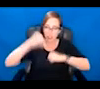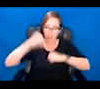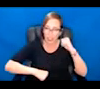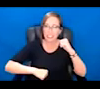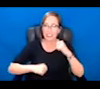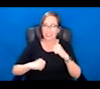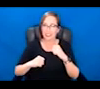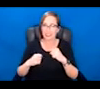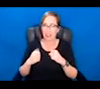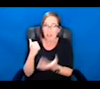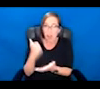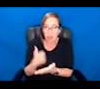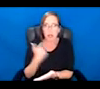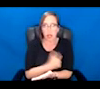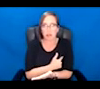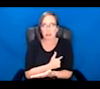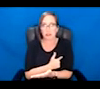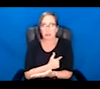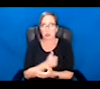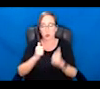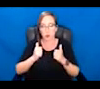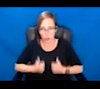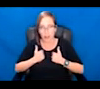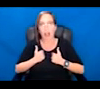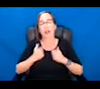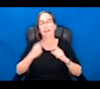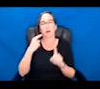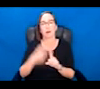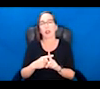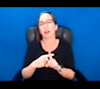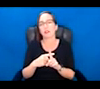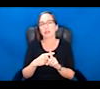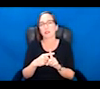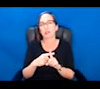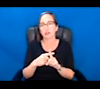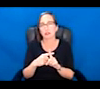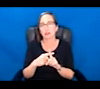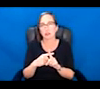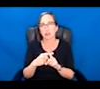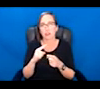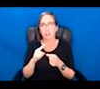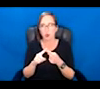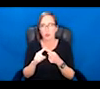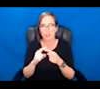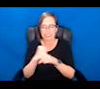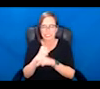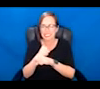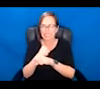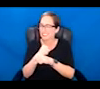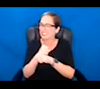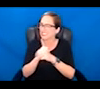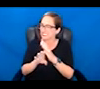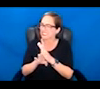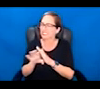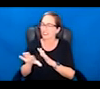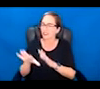protective factors that have enabled us to not only survive, but in some cases, to try to eke out some glimmers of joy